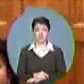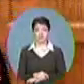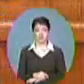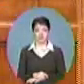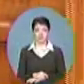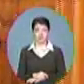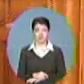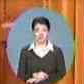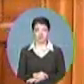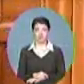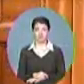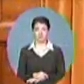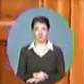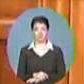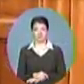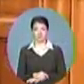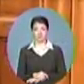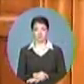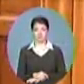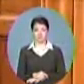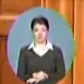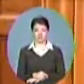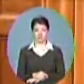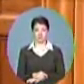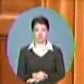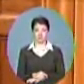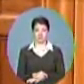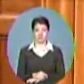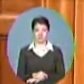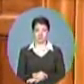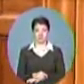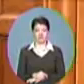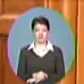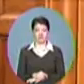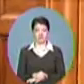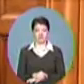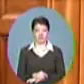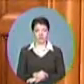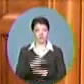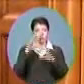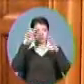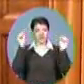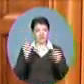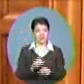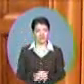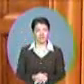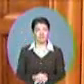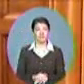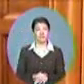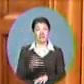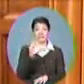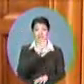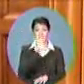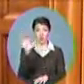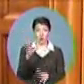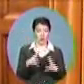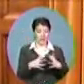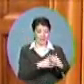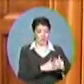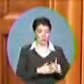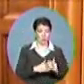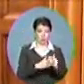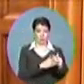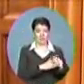Order. Mr. Speaker, Canada and the U.S. have long cooperated to maintain mutually beneficial defense